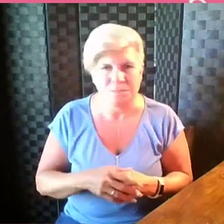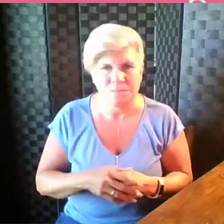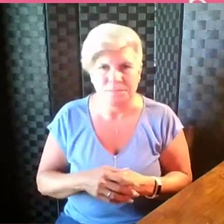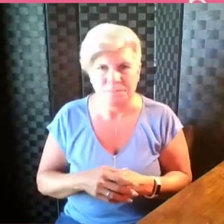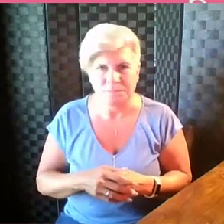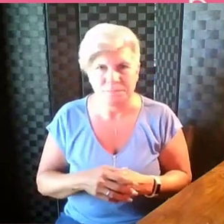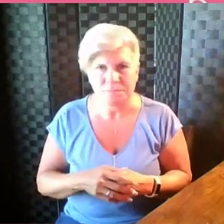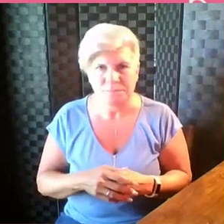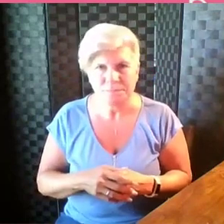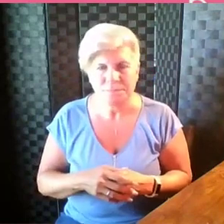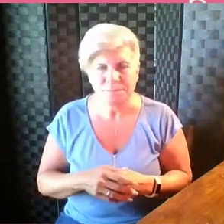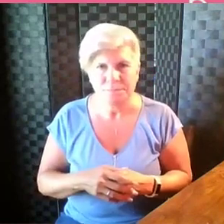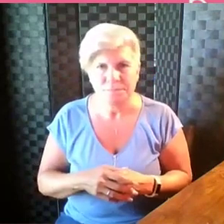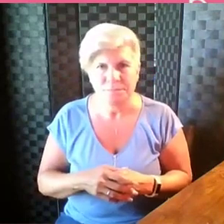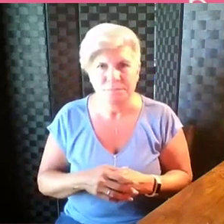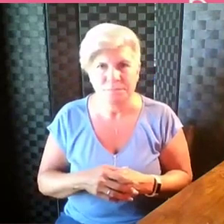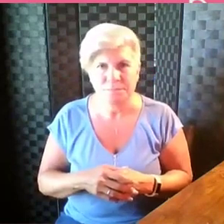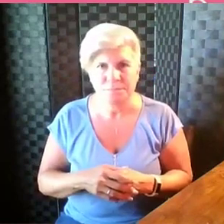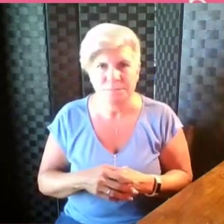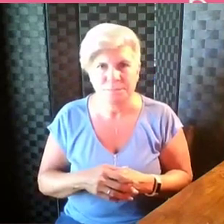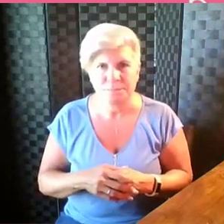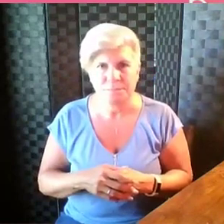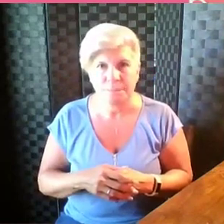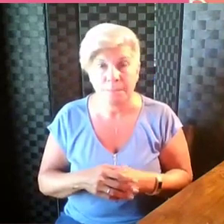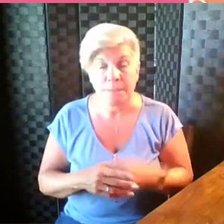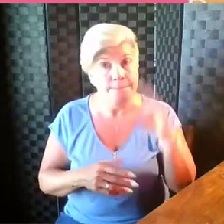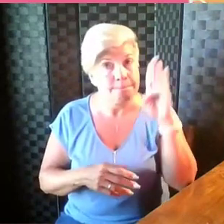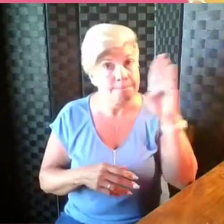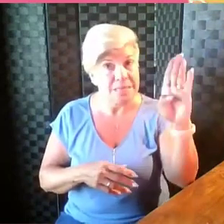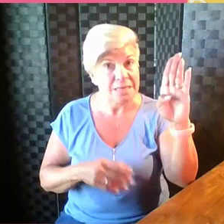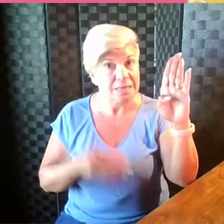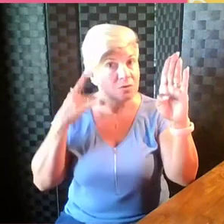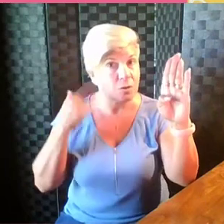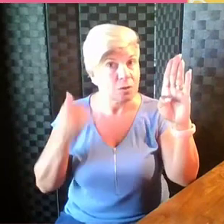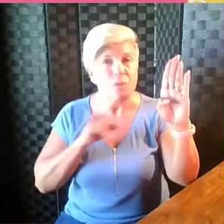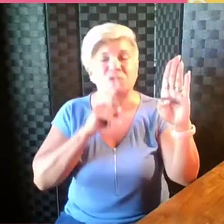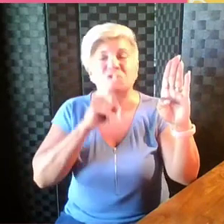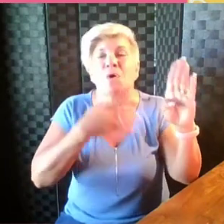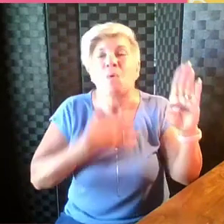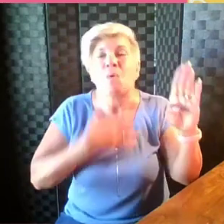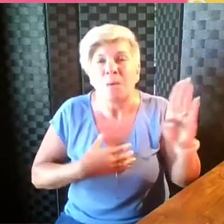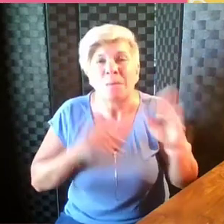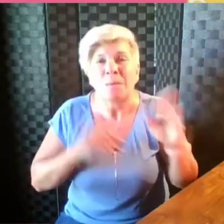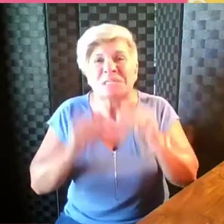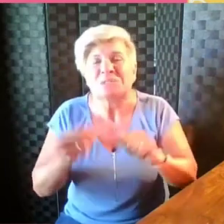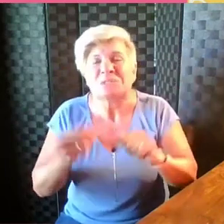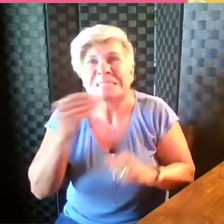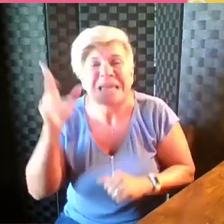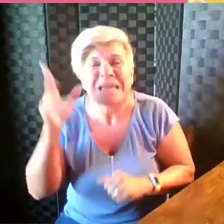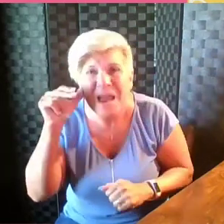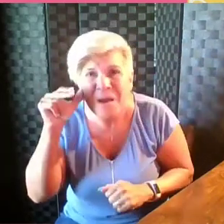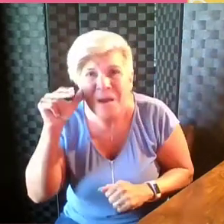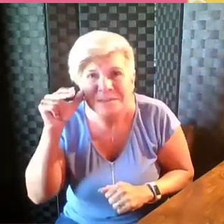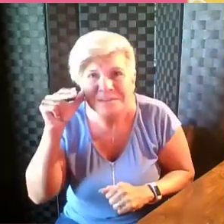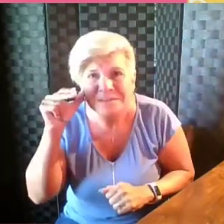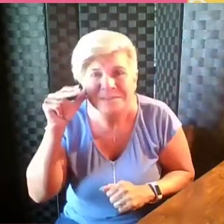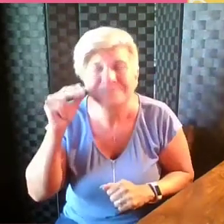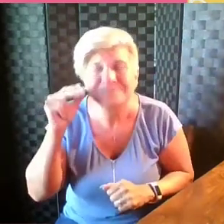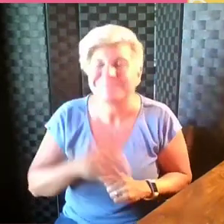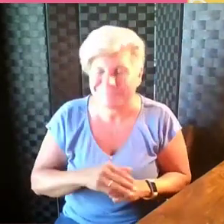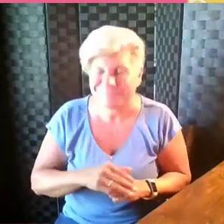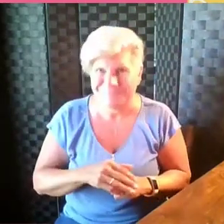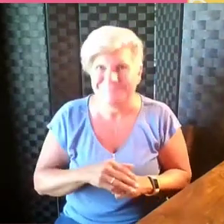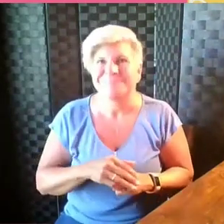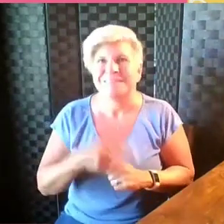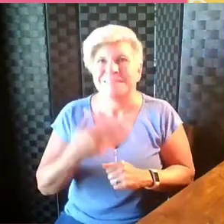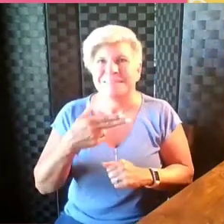If you said B, Goldilocks was so hungry she could eat a horse, you are correct. She's not really going to eat